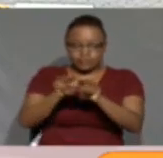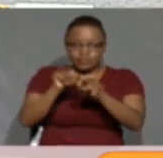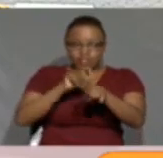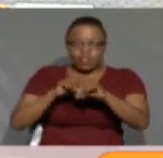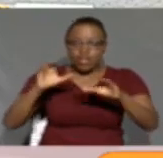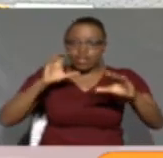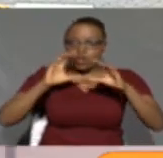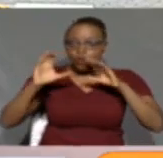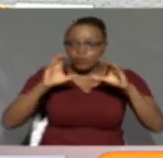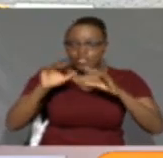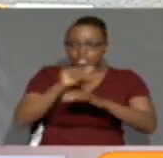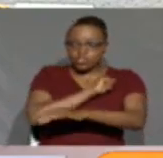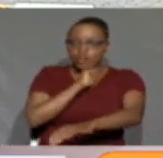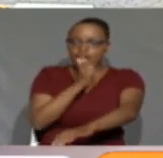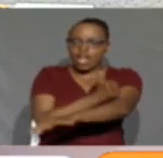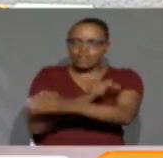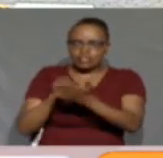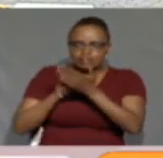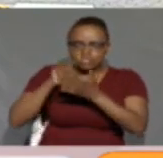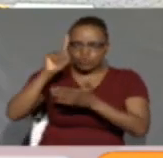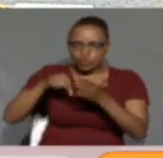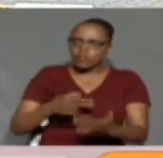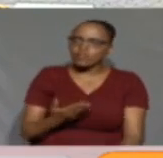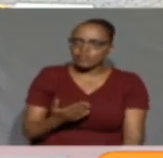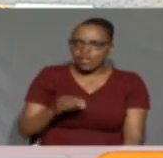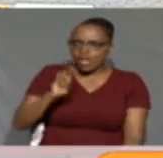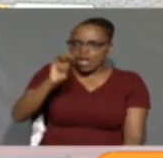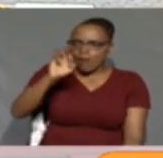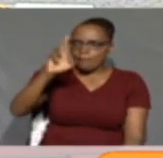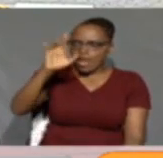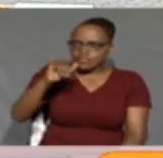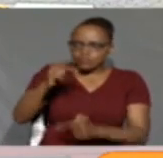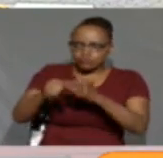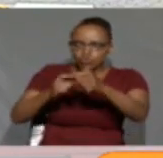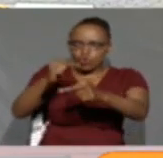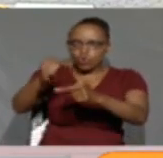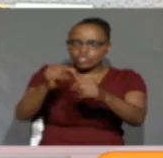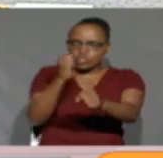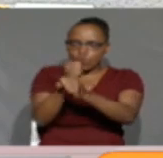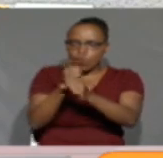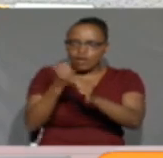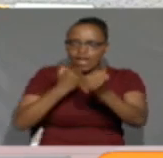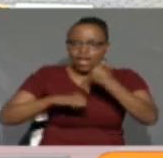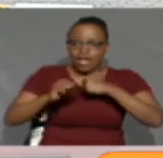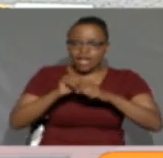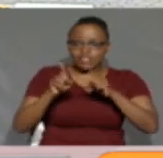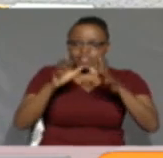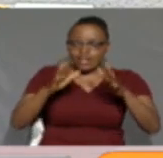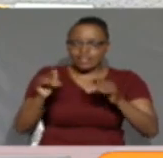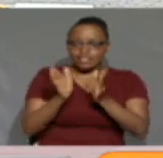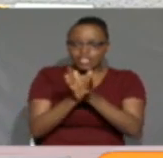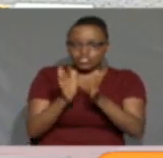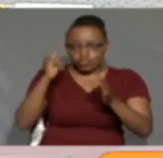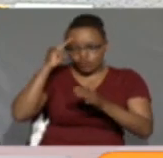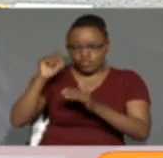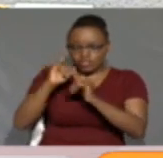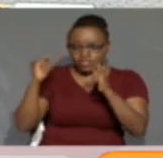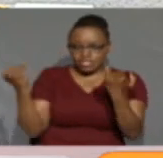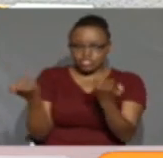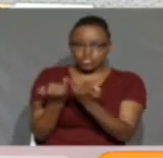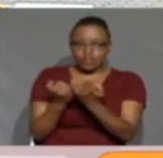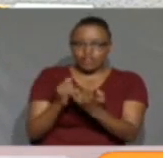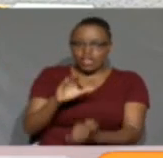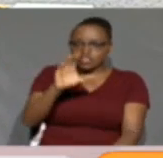The Communications Authority insists that Mercy Wanjau will continue to serve as the acting director general of the institution. Now,